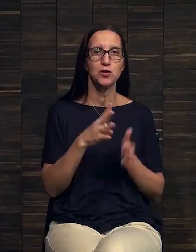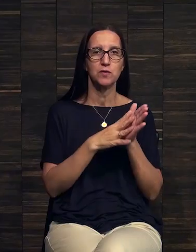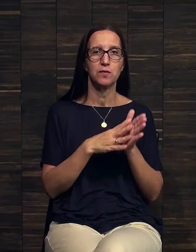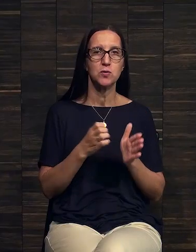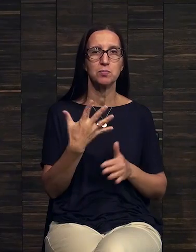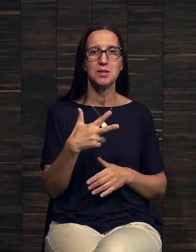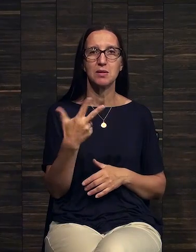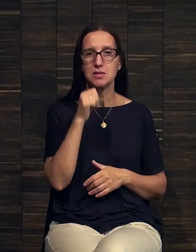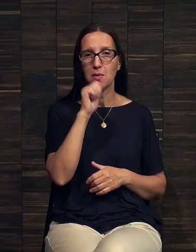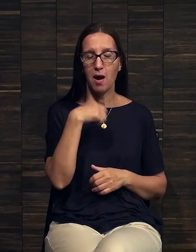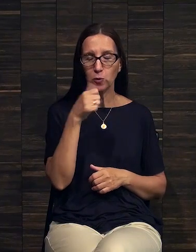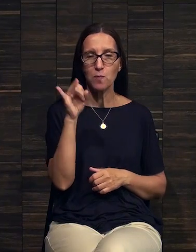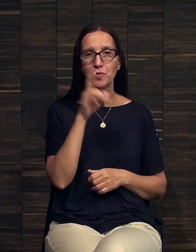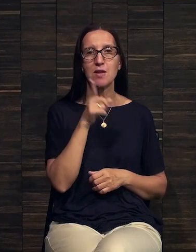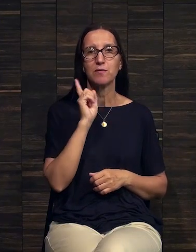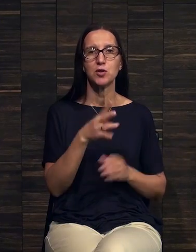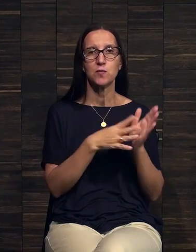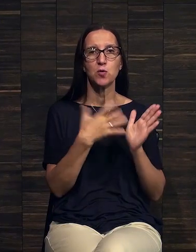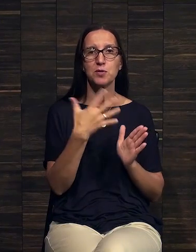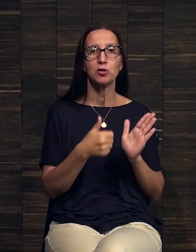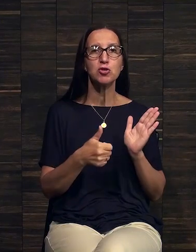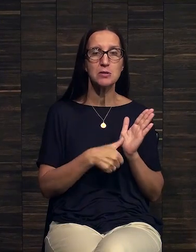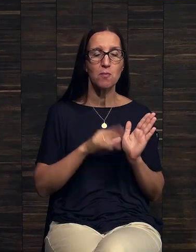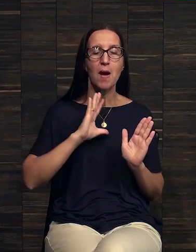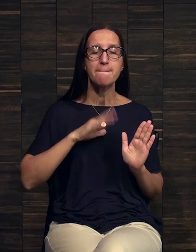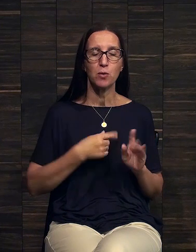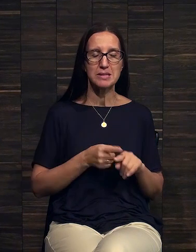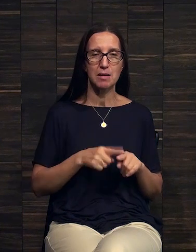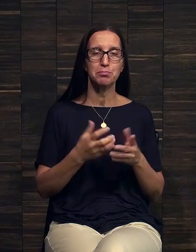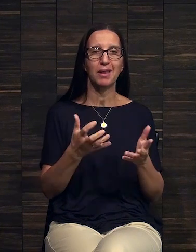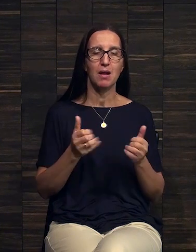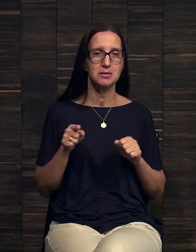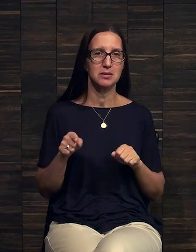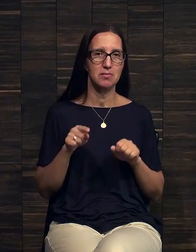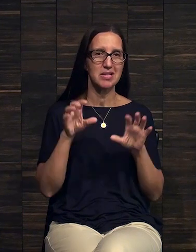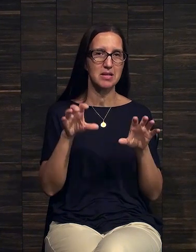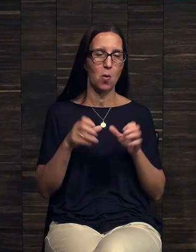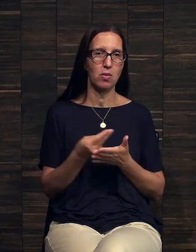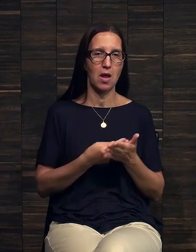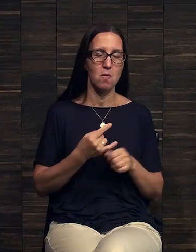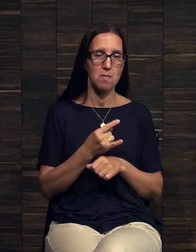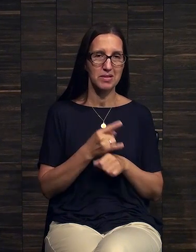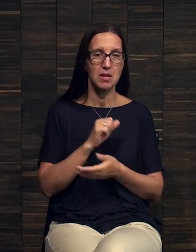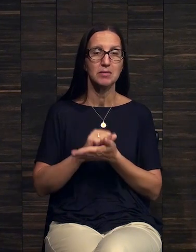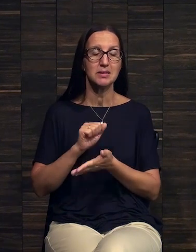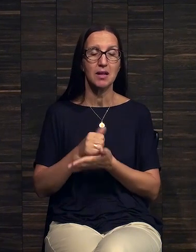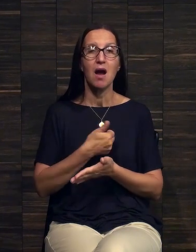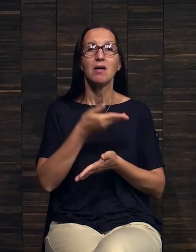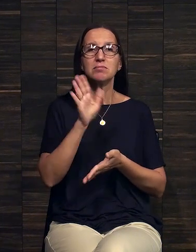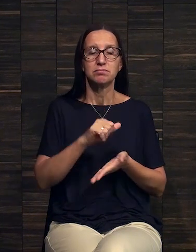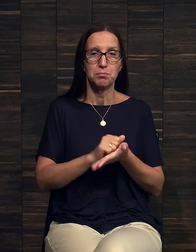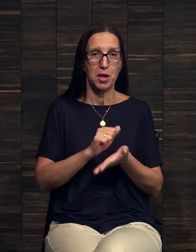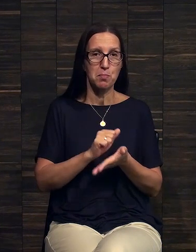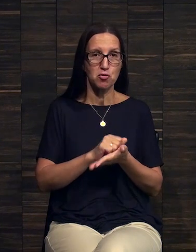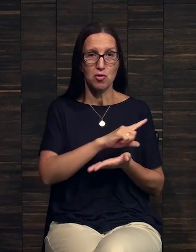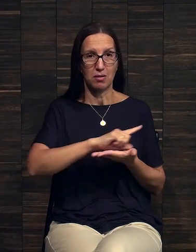was published in 1953. And when in 1956, after the comic code was adopted and the DC